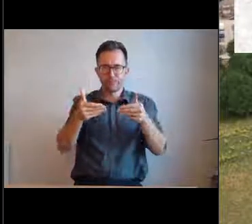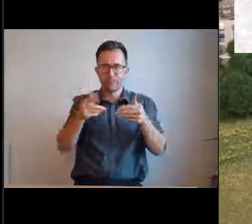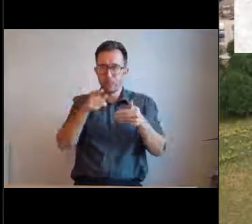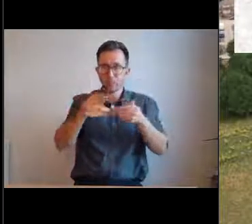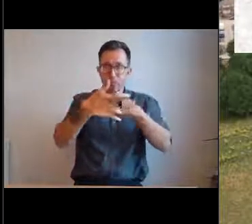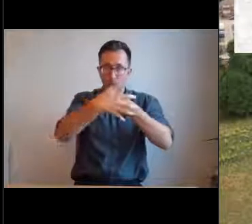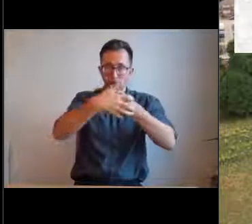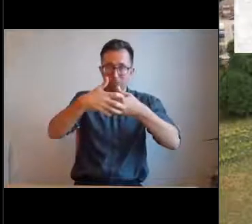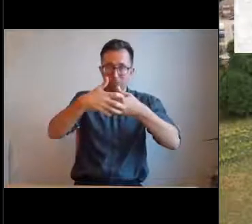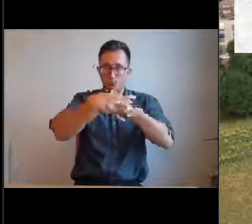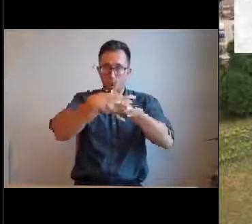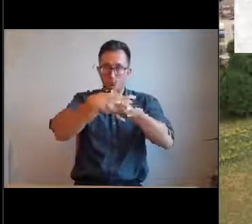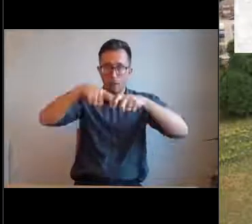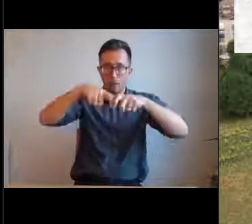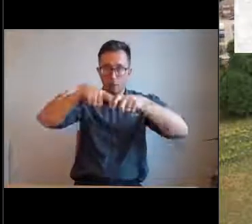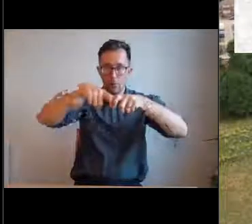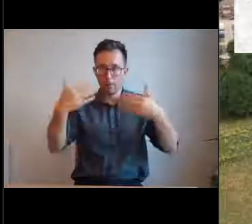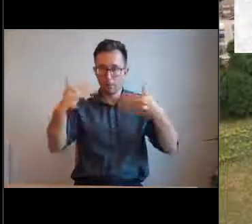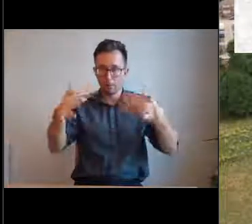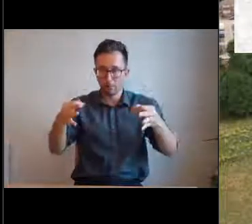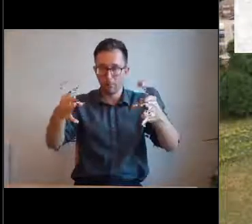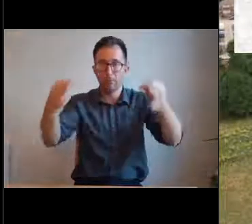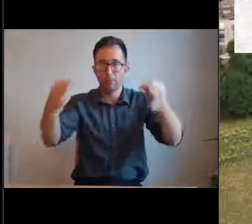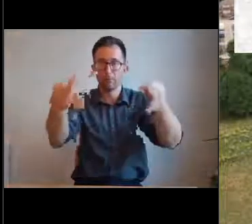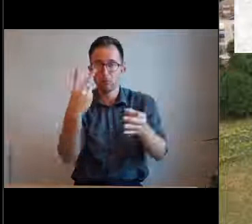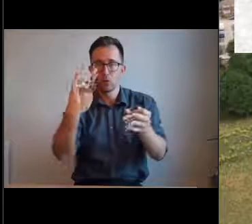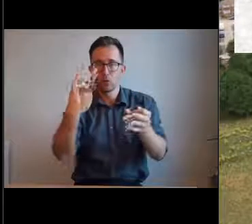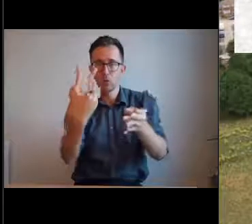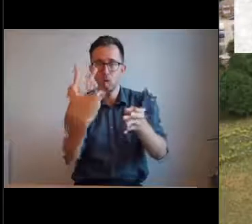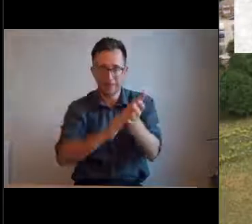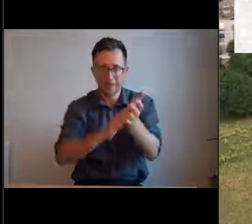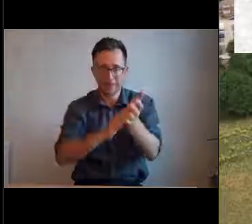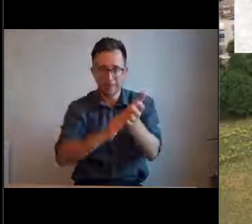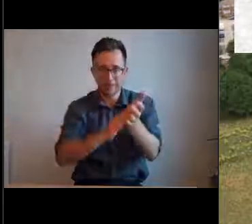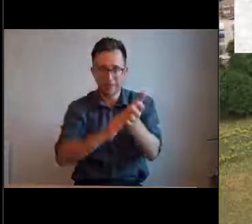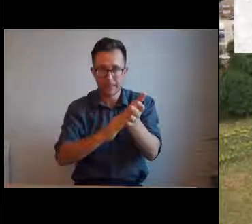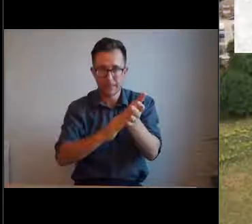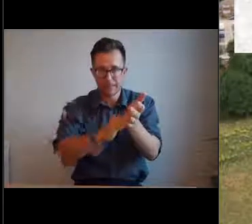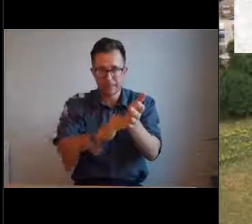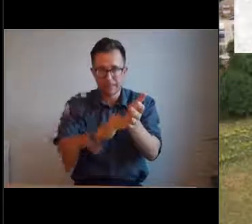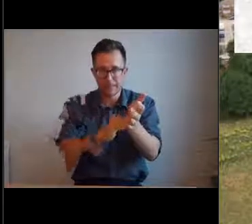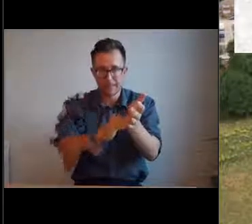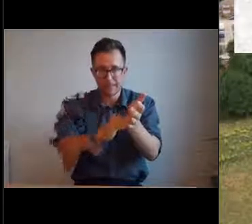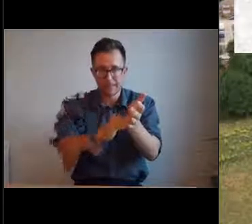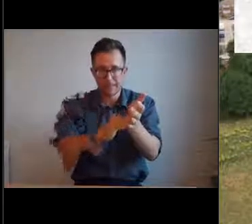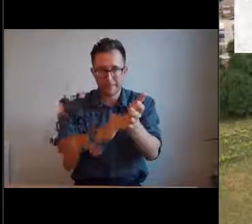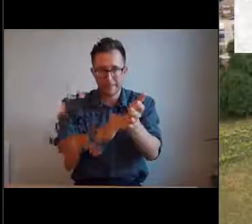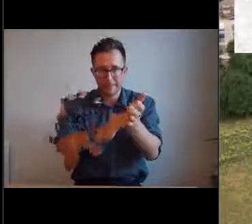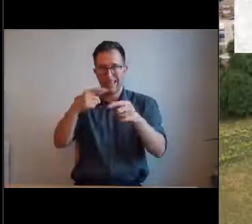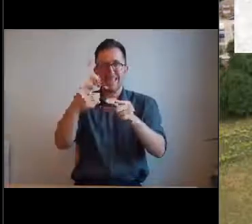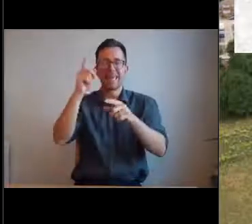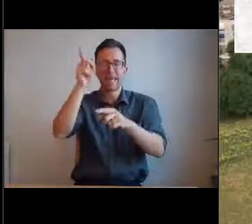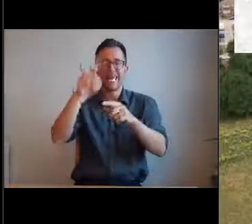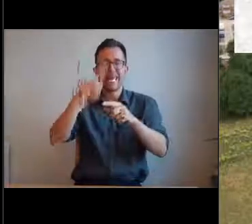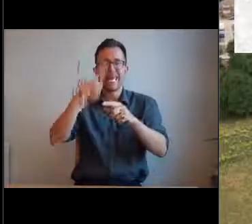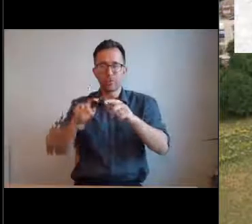Green Bridge over Lower Thames Crossing, we're seeking to move the overhead power line diversions in this area by around 235